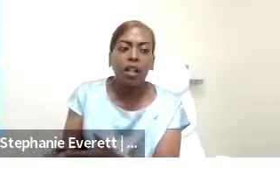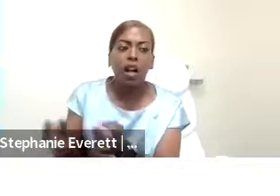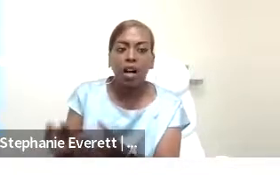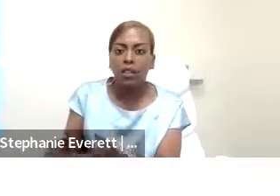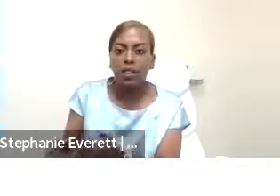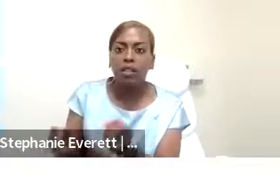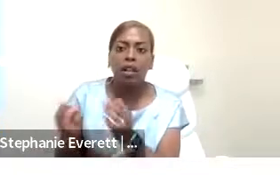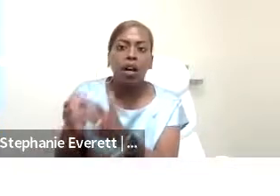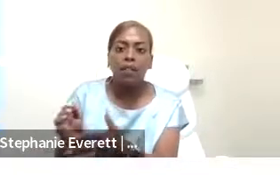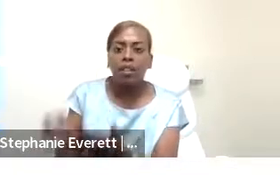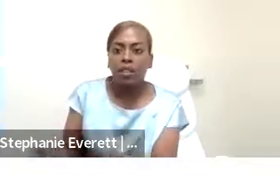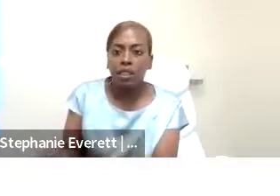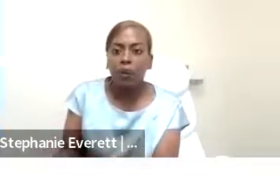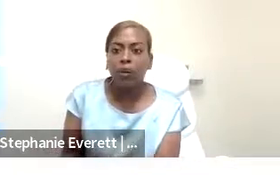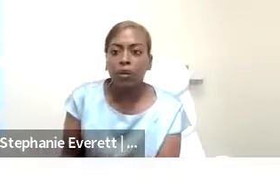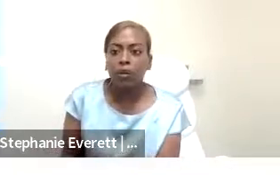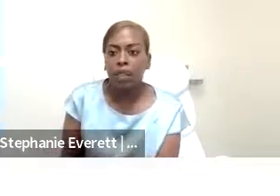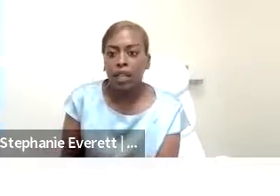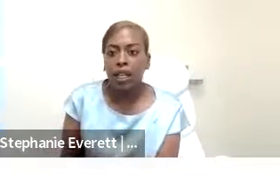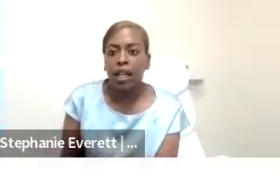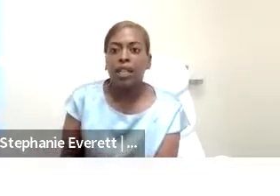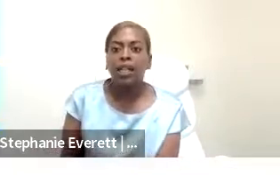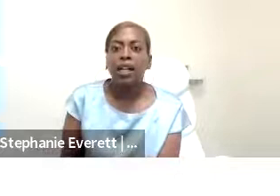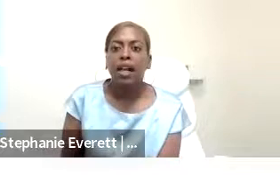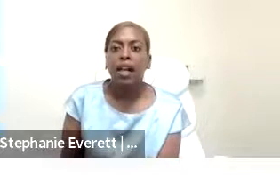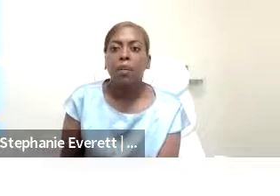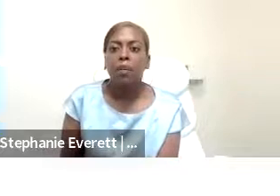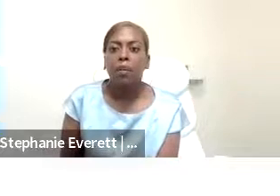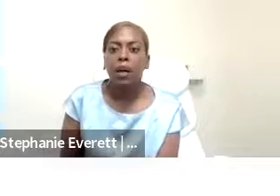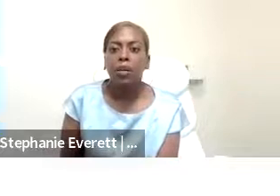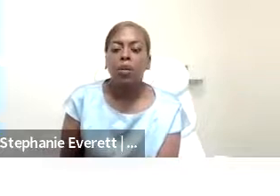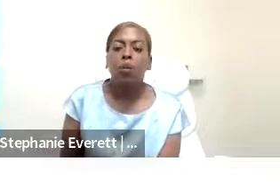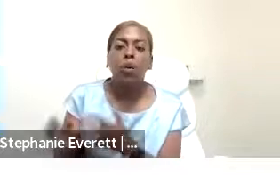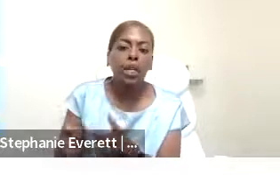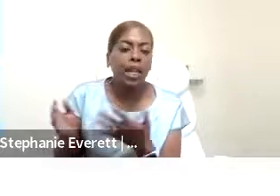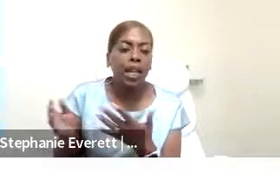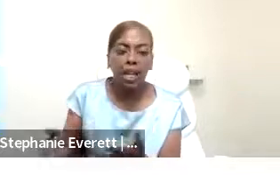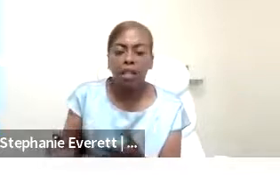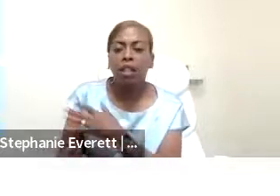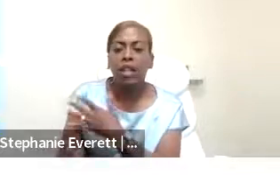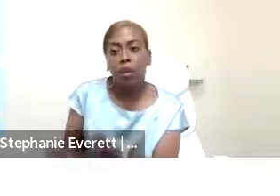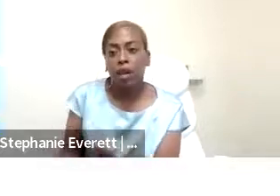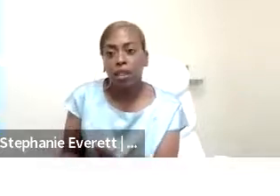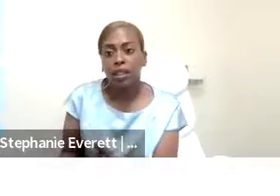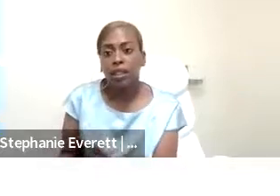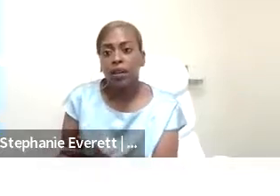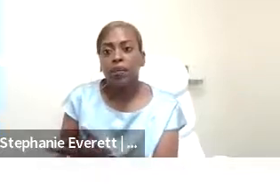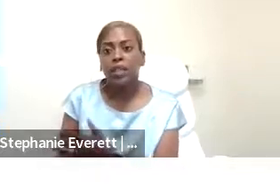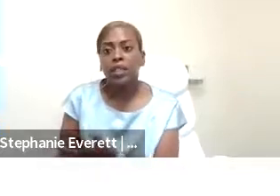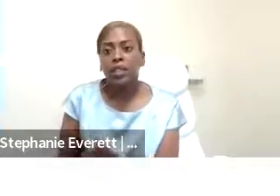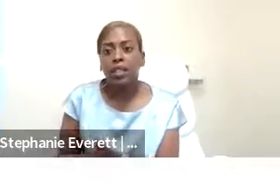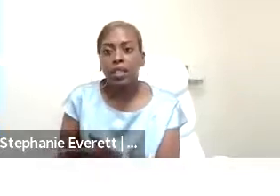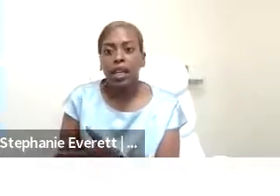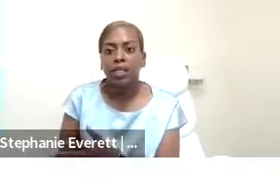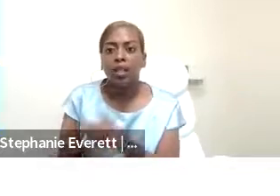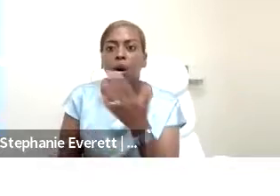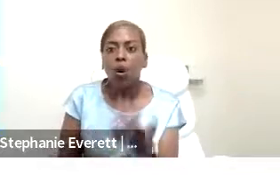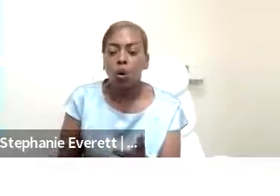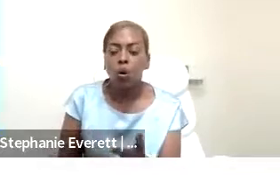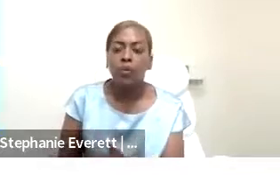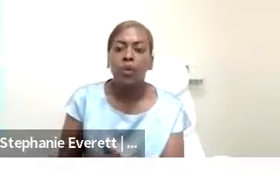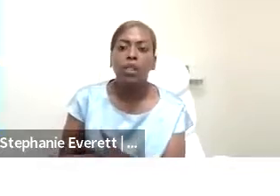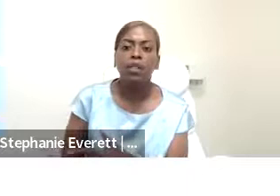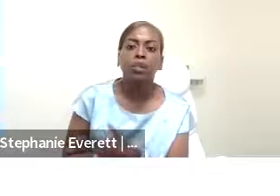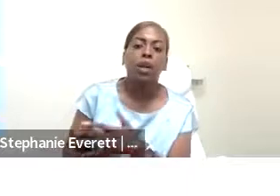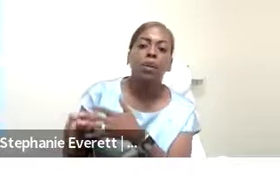specific officer or officers that we would be looking at, but we can look at the policy and see as a